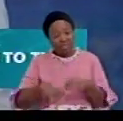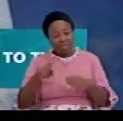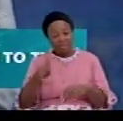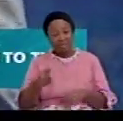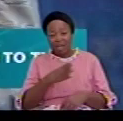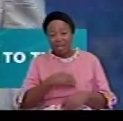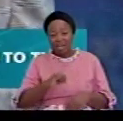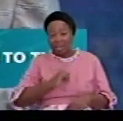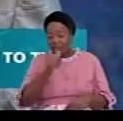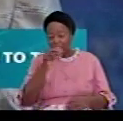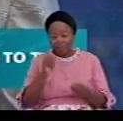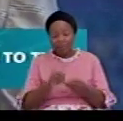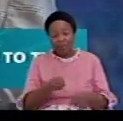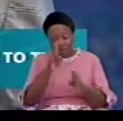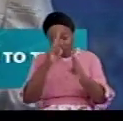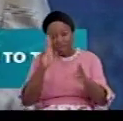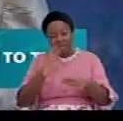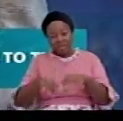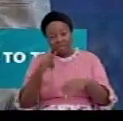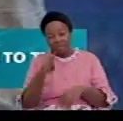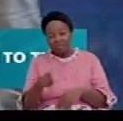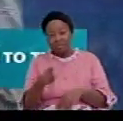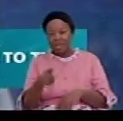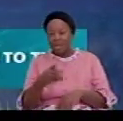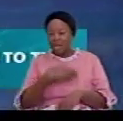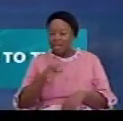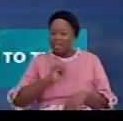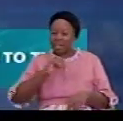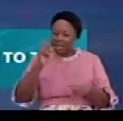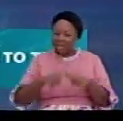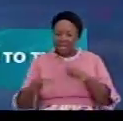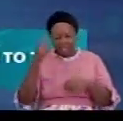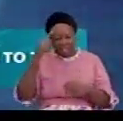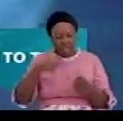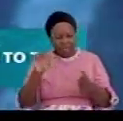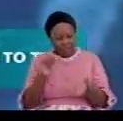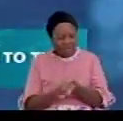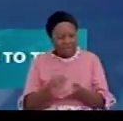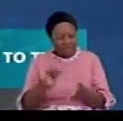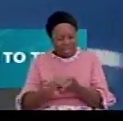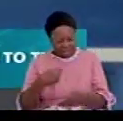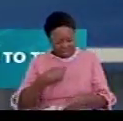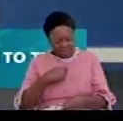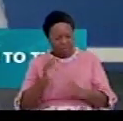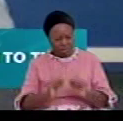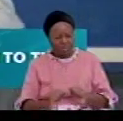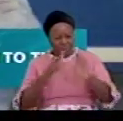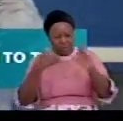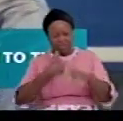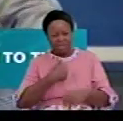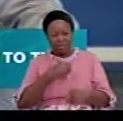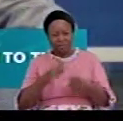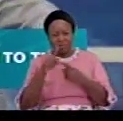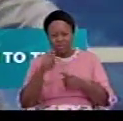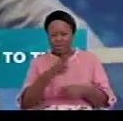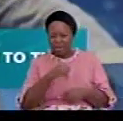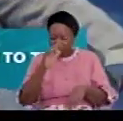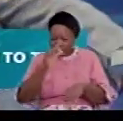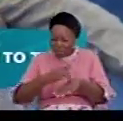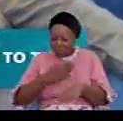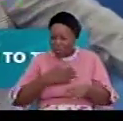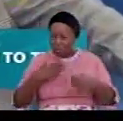than you are. And I cannot think about that I will submit my body to you and you touch my